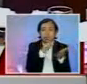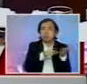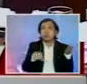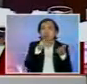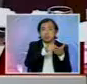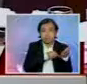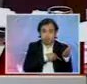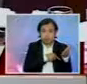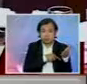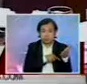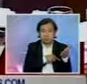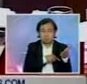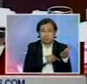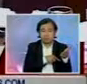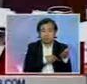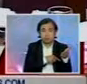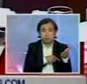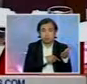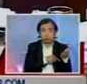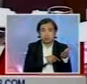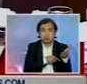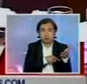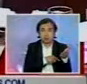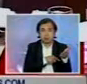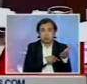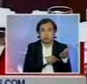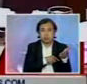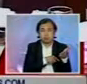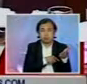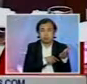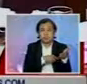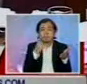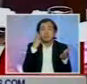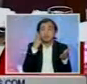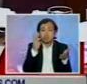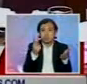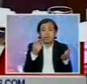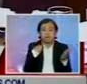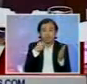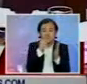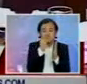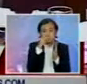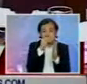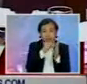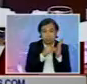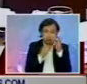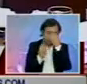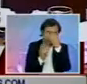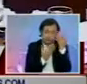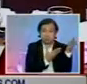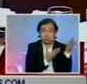Why was it cancelled? Based on the entry appearing on this title, there is